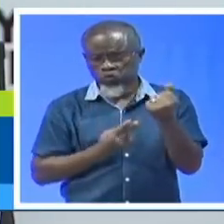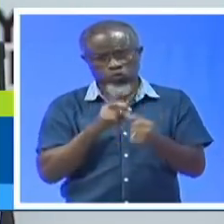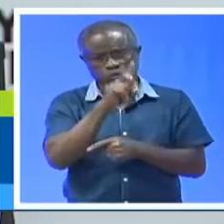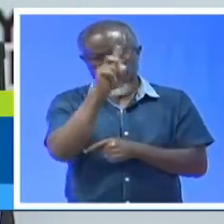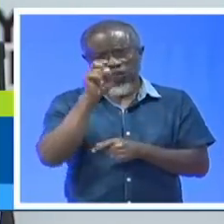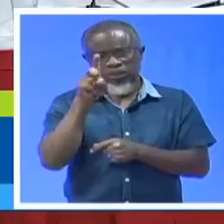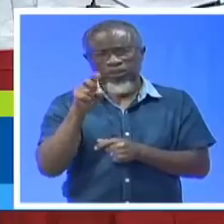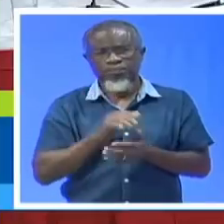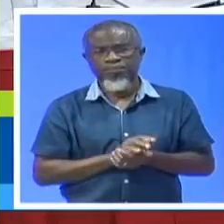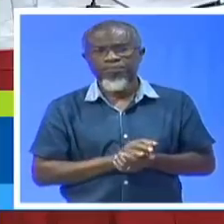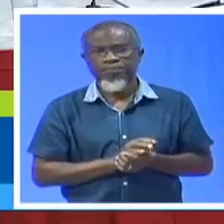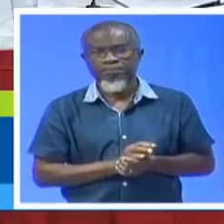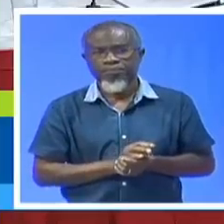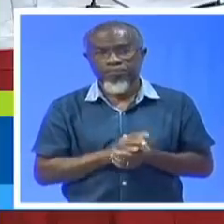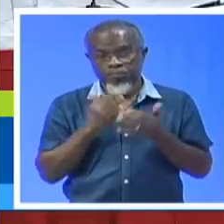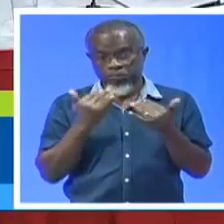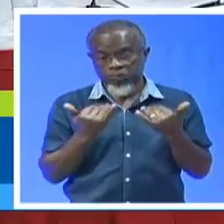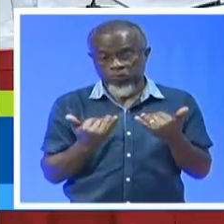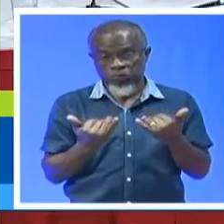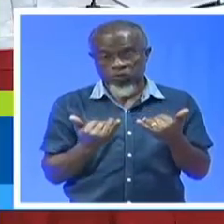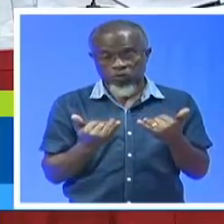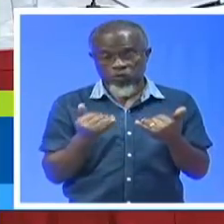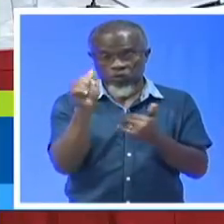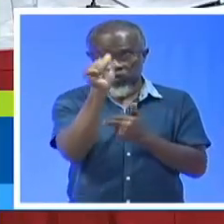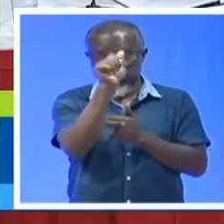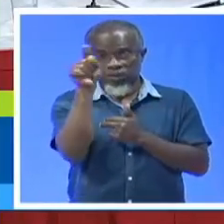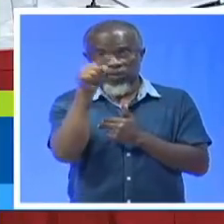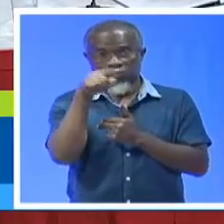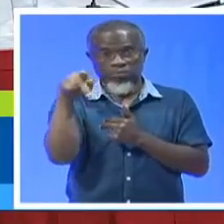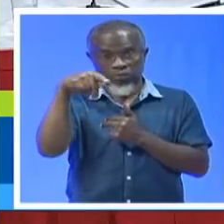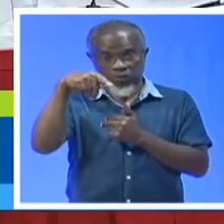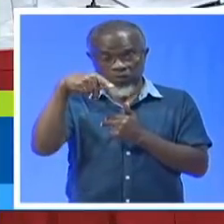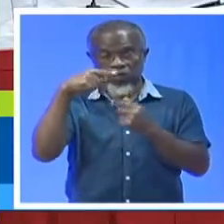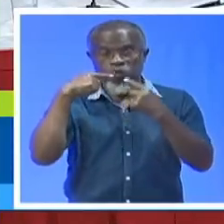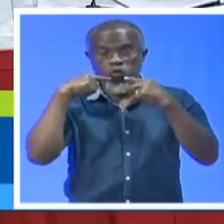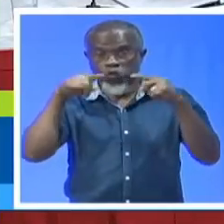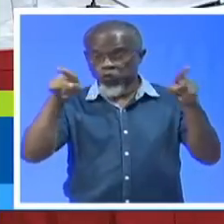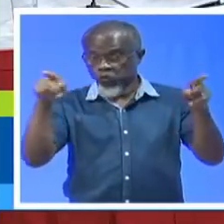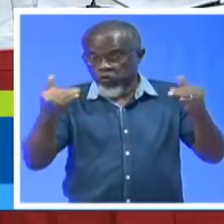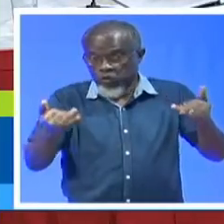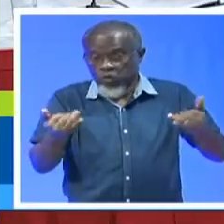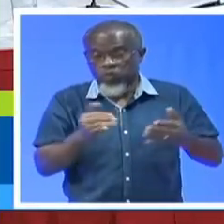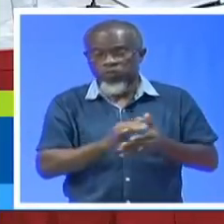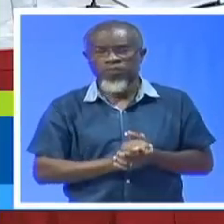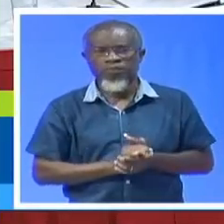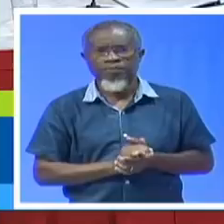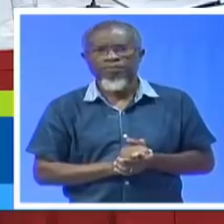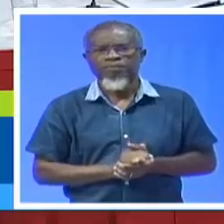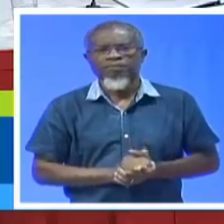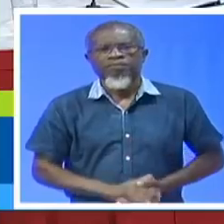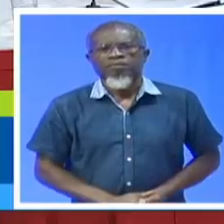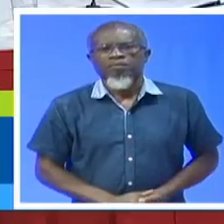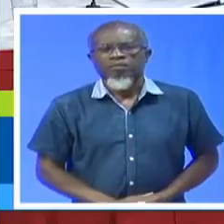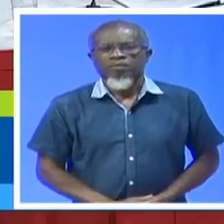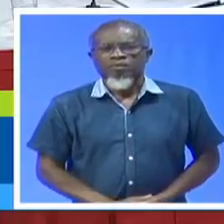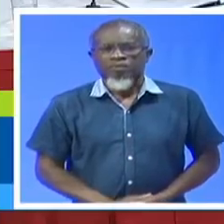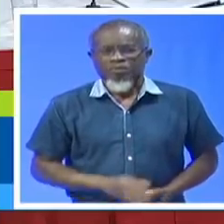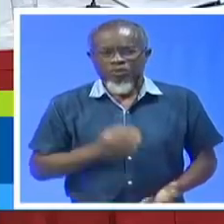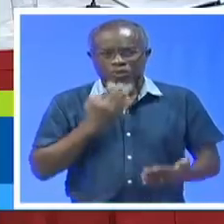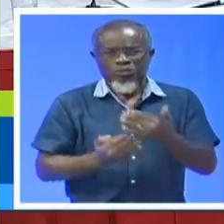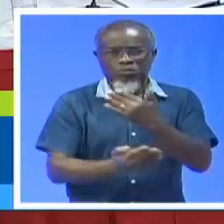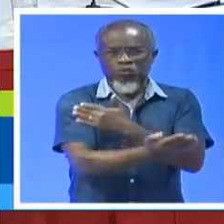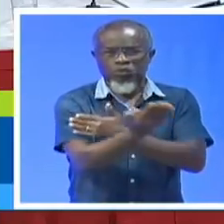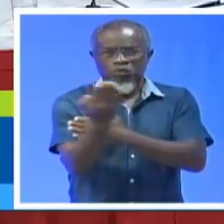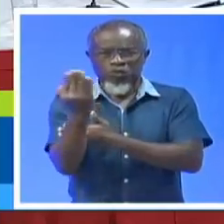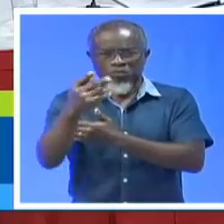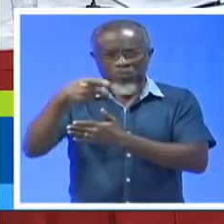We quickly go to AZP News for your 2 questions. Good morning, everyone.